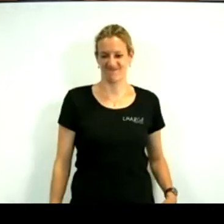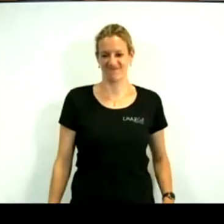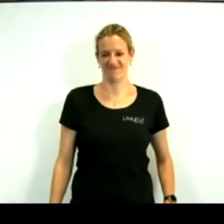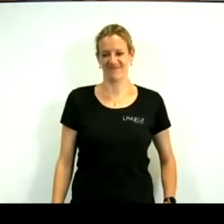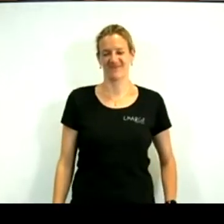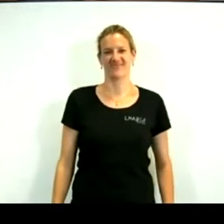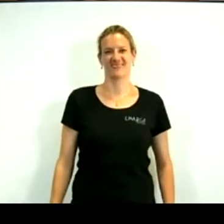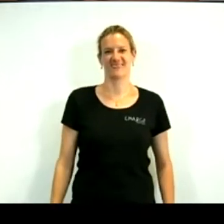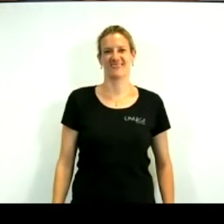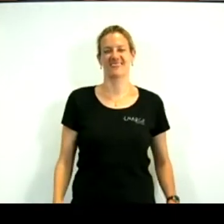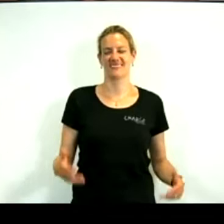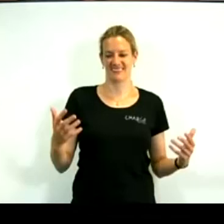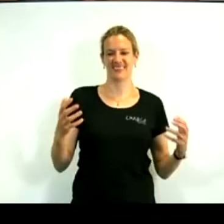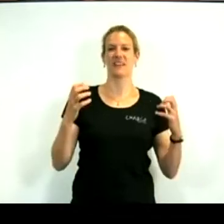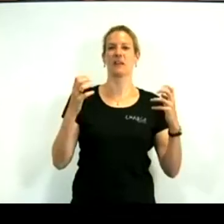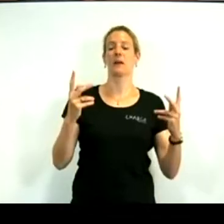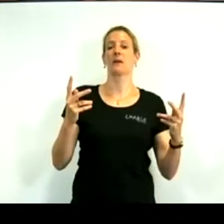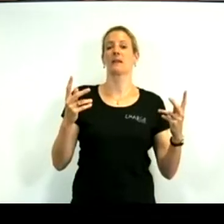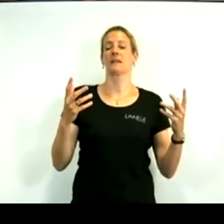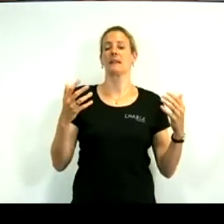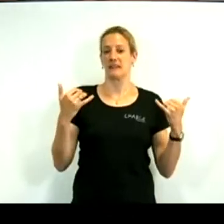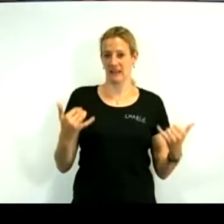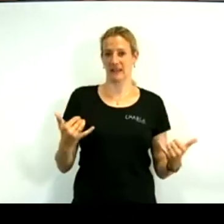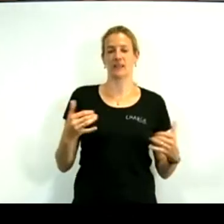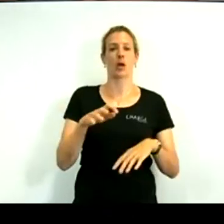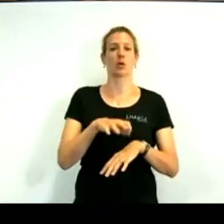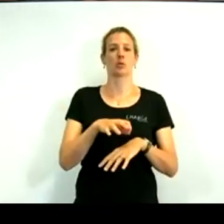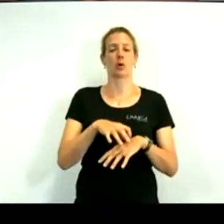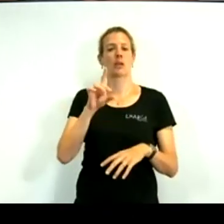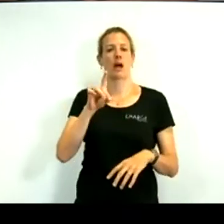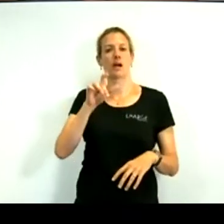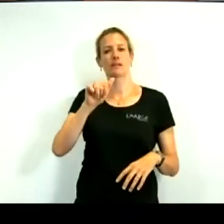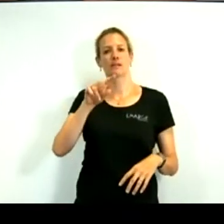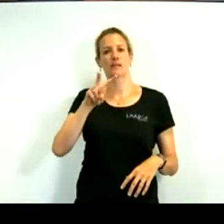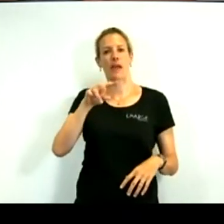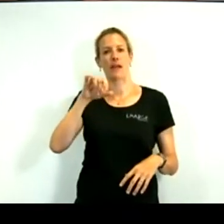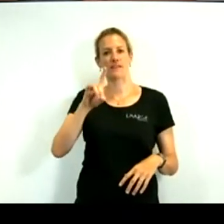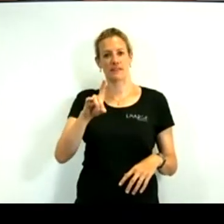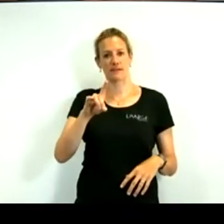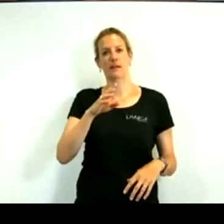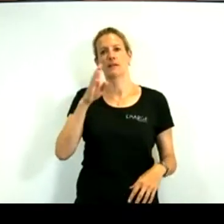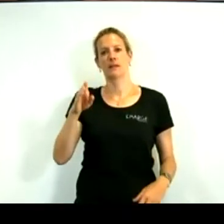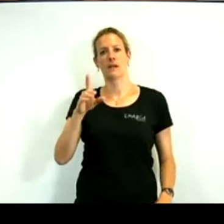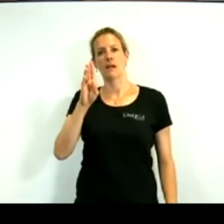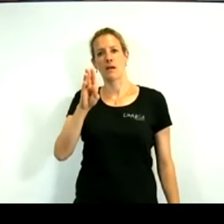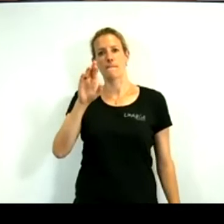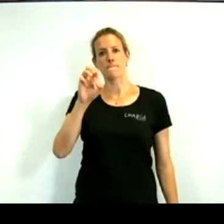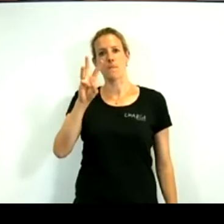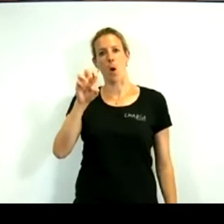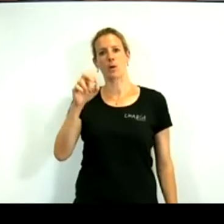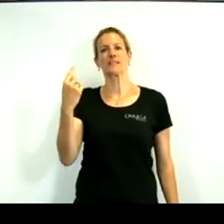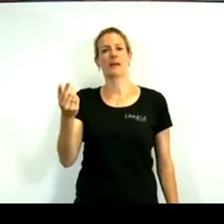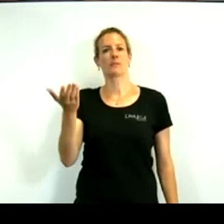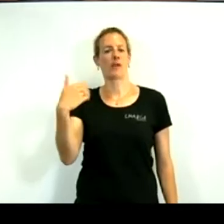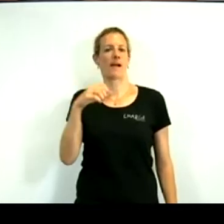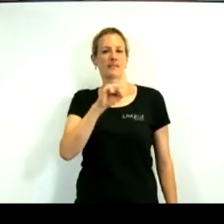Okay. Also, jetzt spricht Now, our next speaker is Dr. David Brown. He's from San Francisco